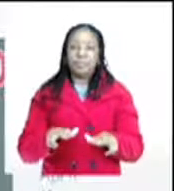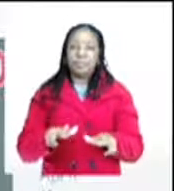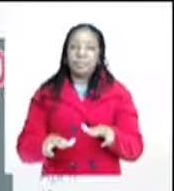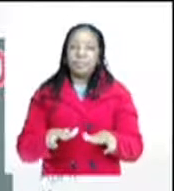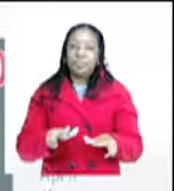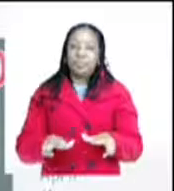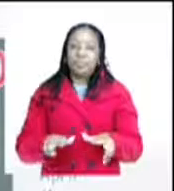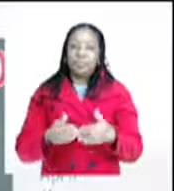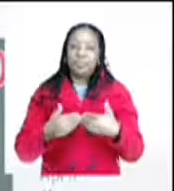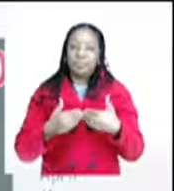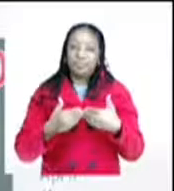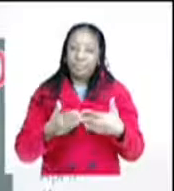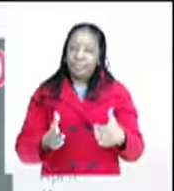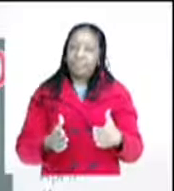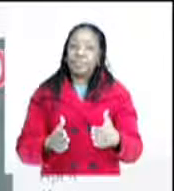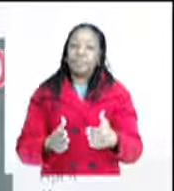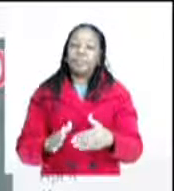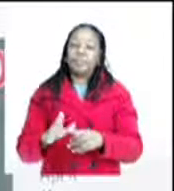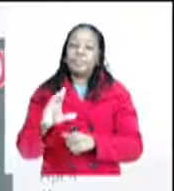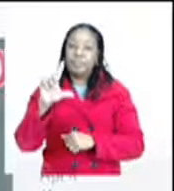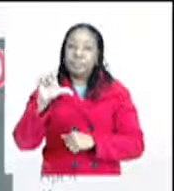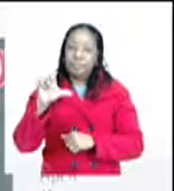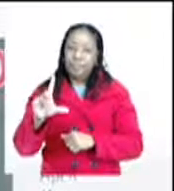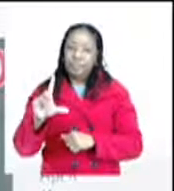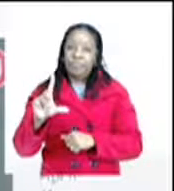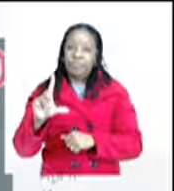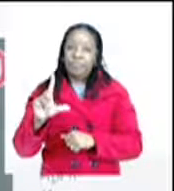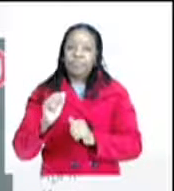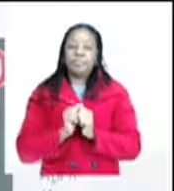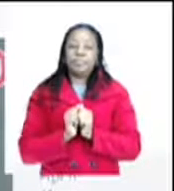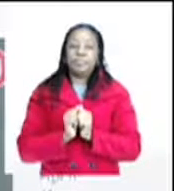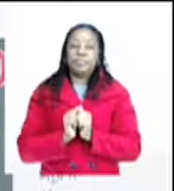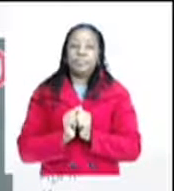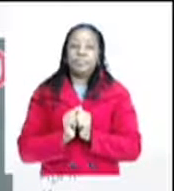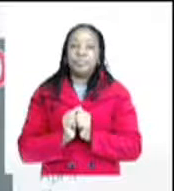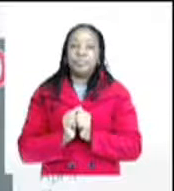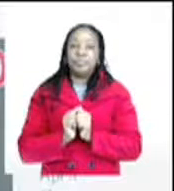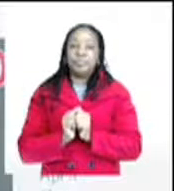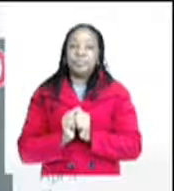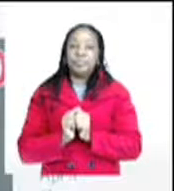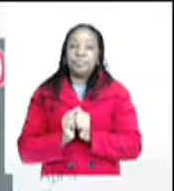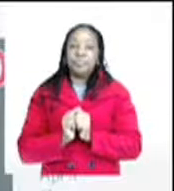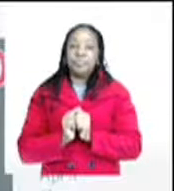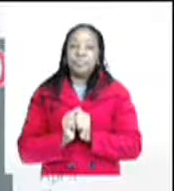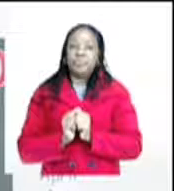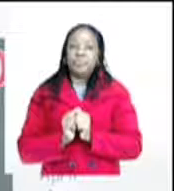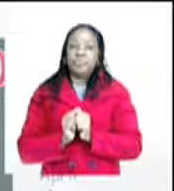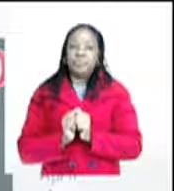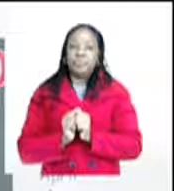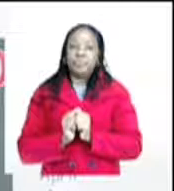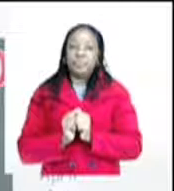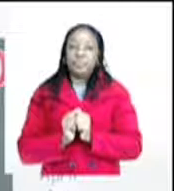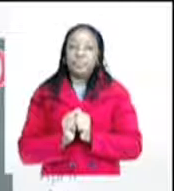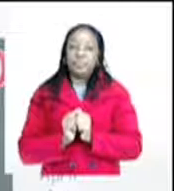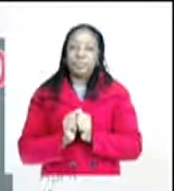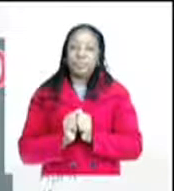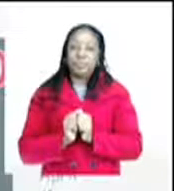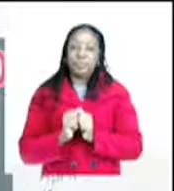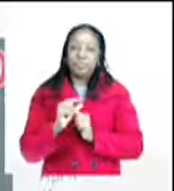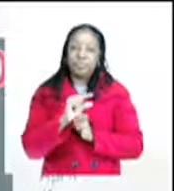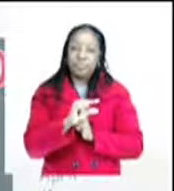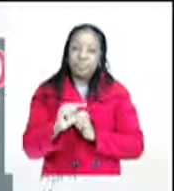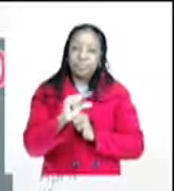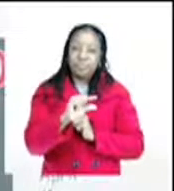a lizard. Letter L. Okay, now let's look on the other part of the